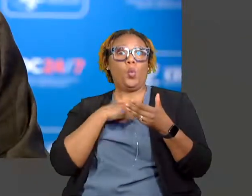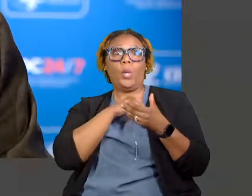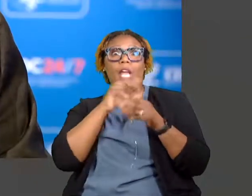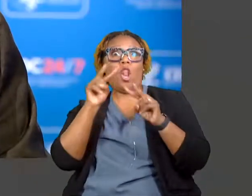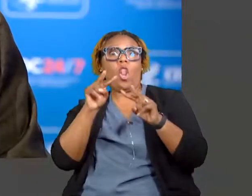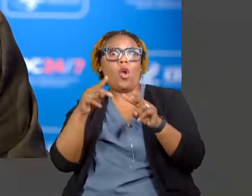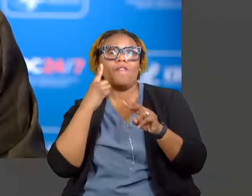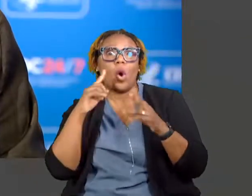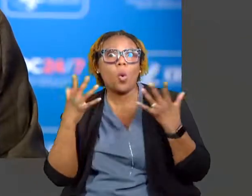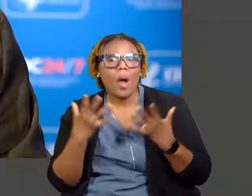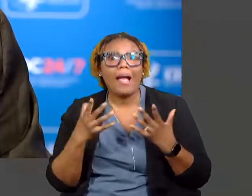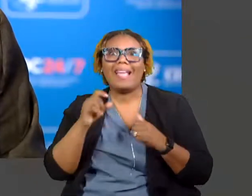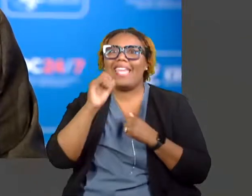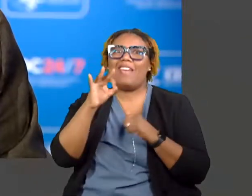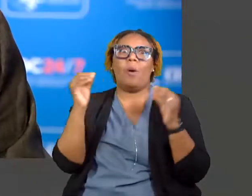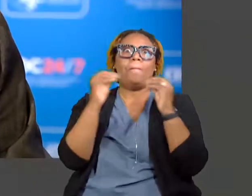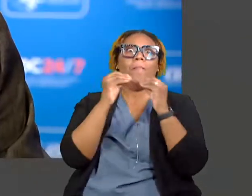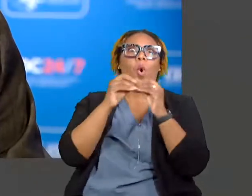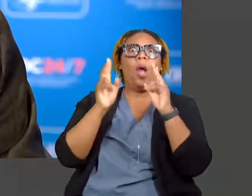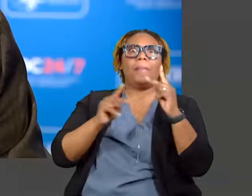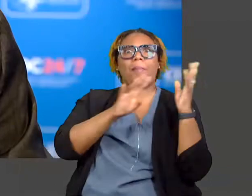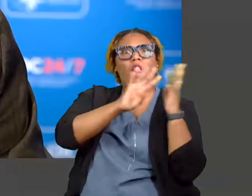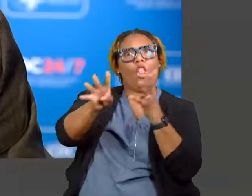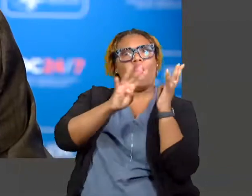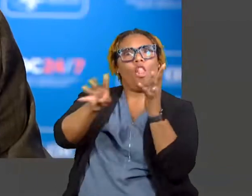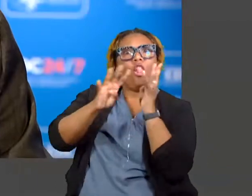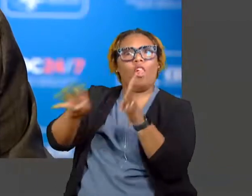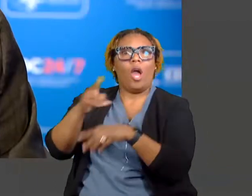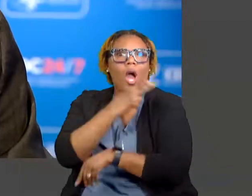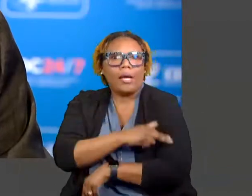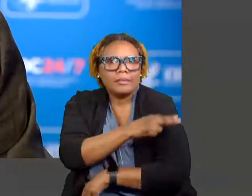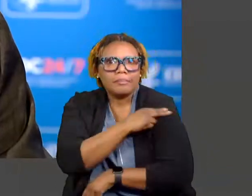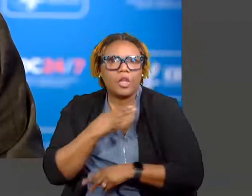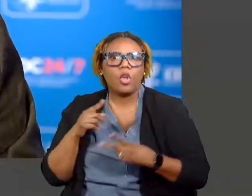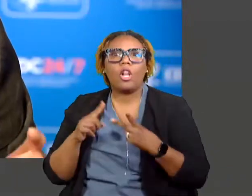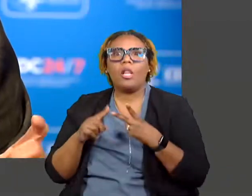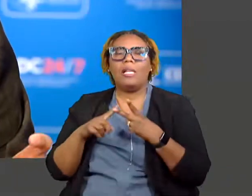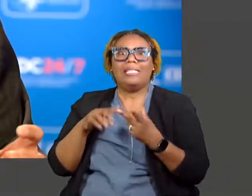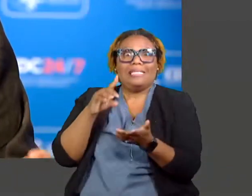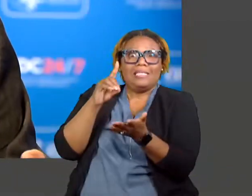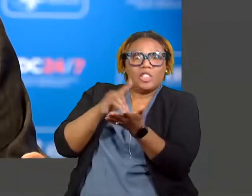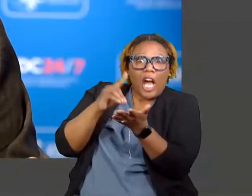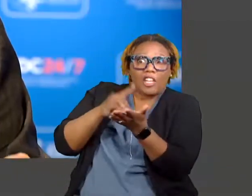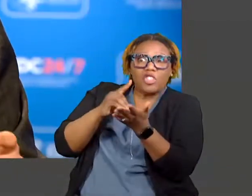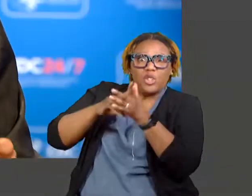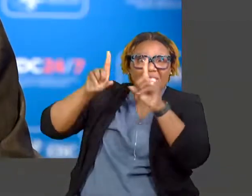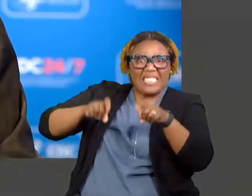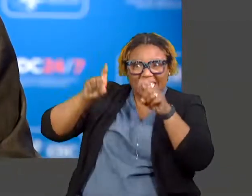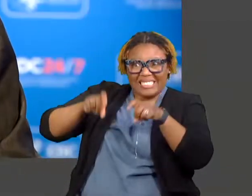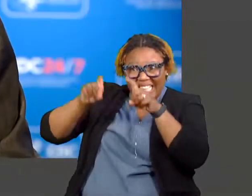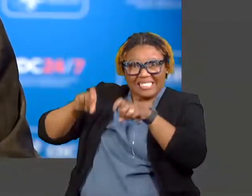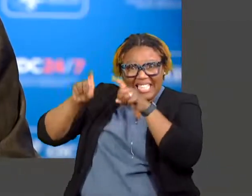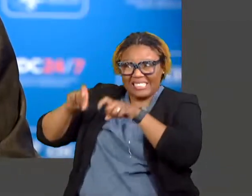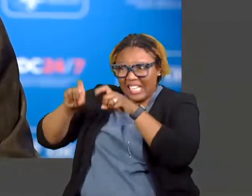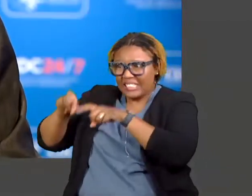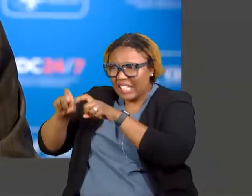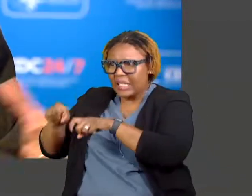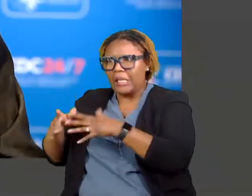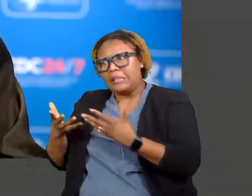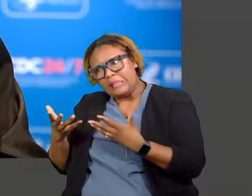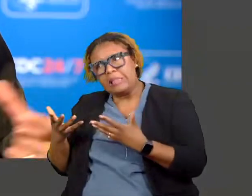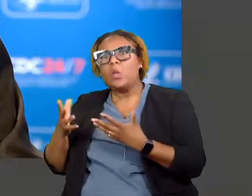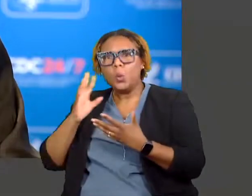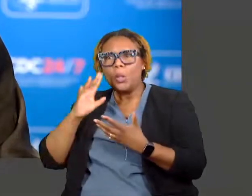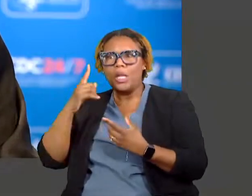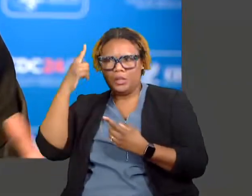emergency departments, or an increase in laboratory tests that doctors might be ordering that might signal a cluster of cases.